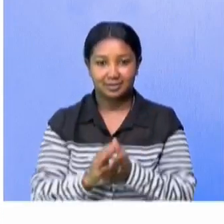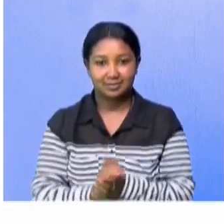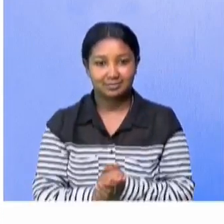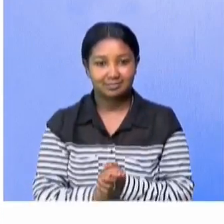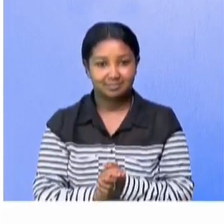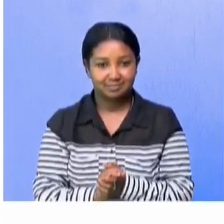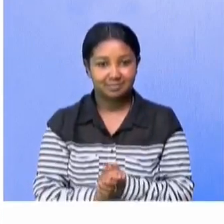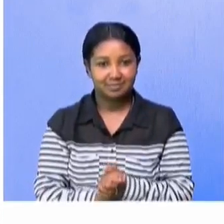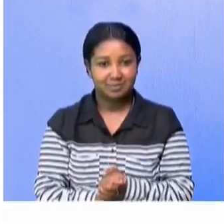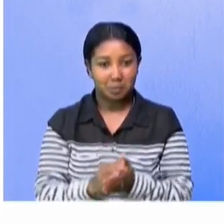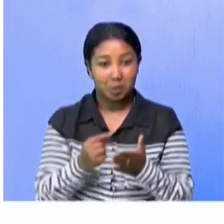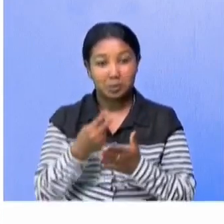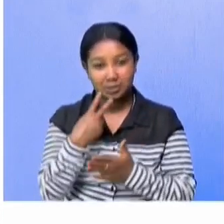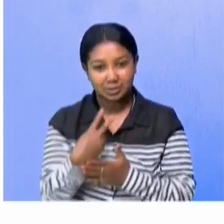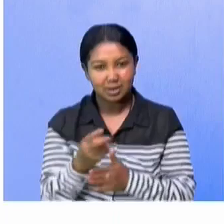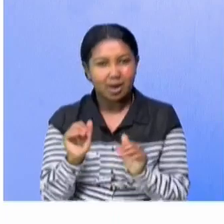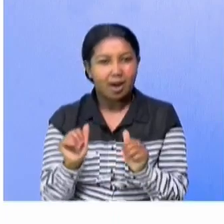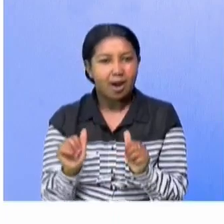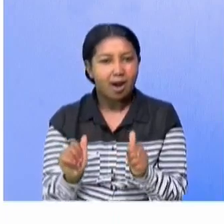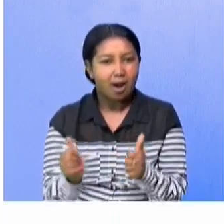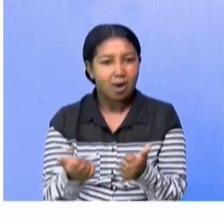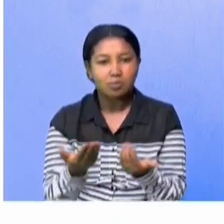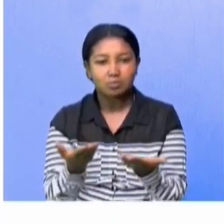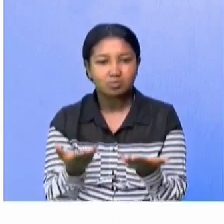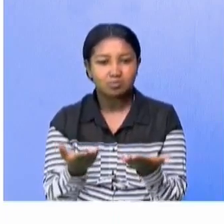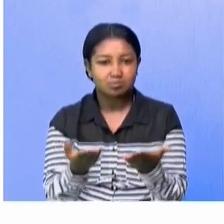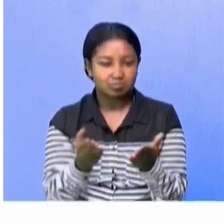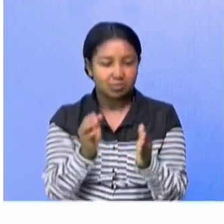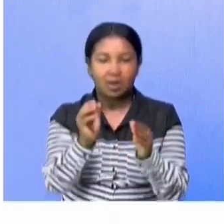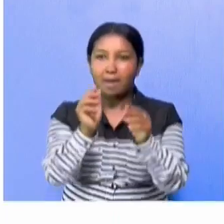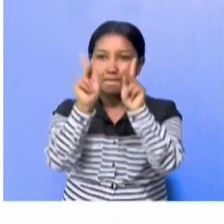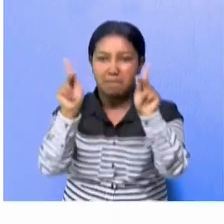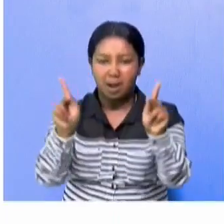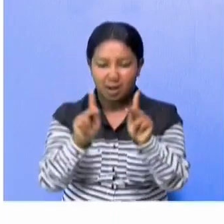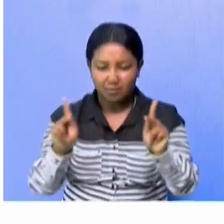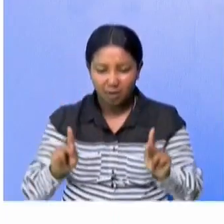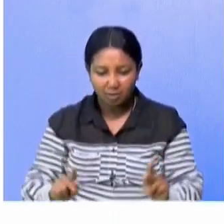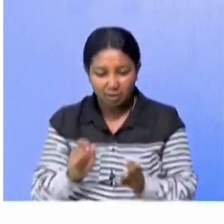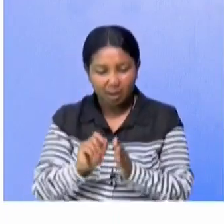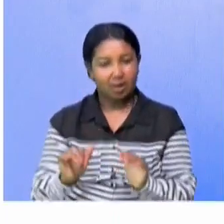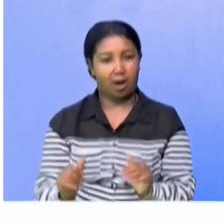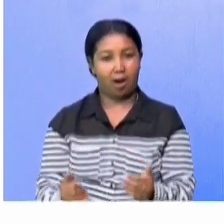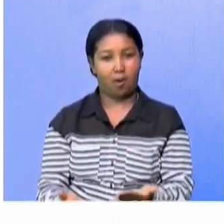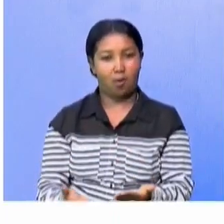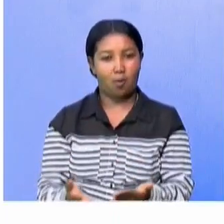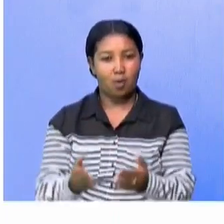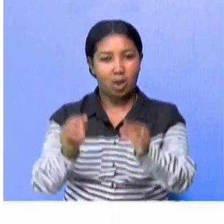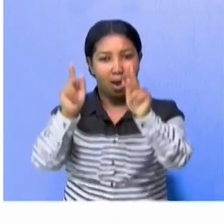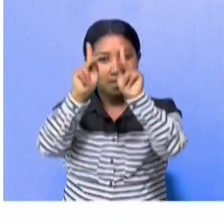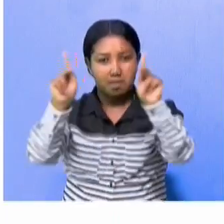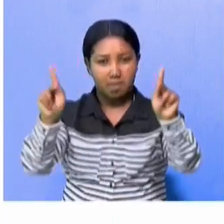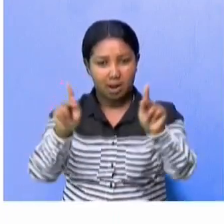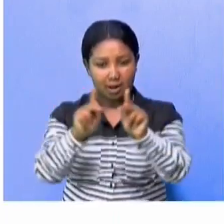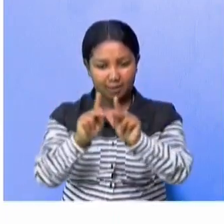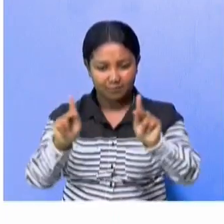We are going to see that how do you develop a paragraph writing? In other words, it's paragraph